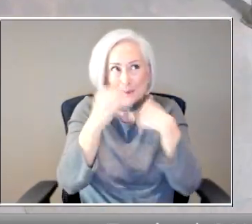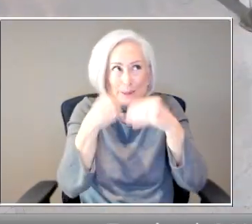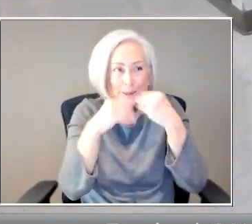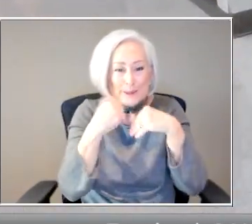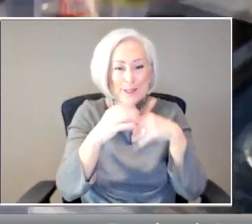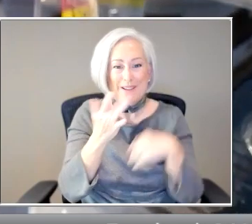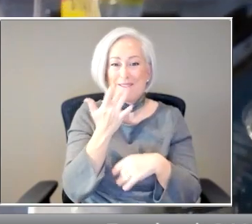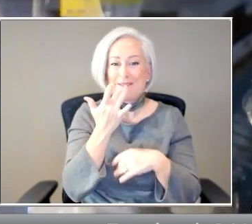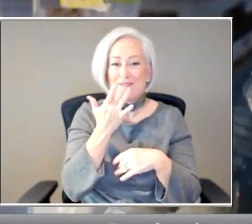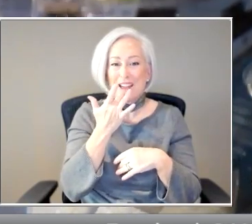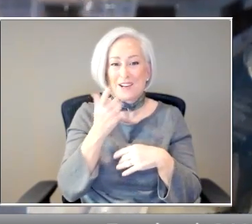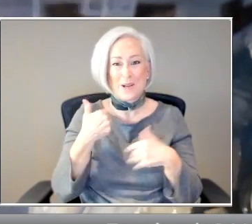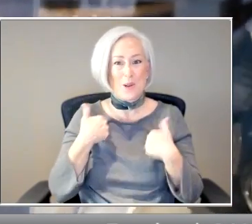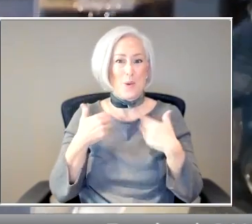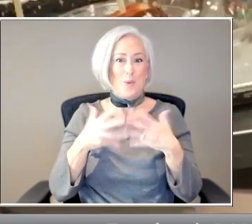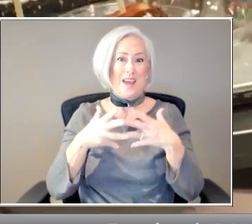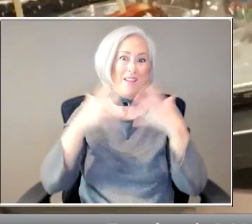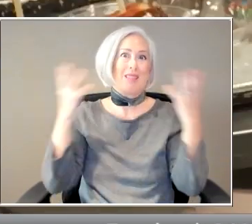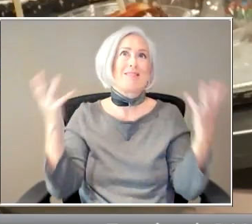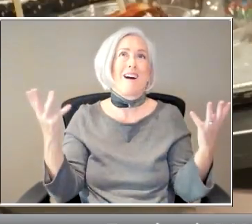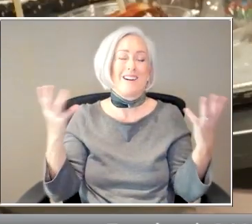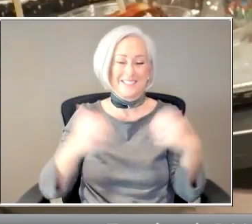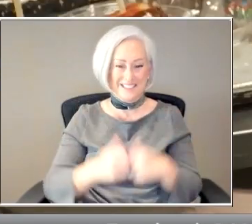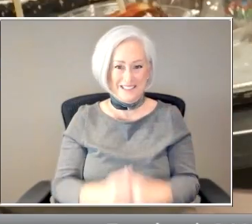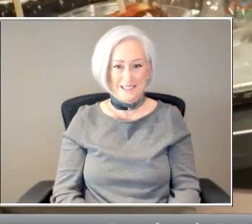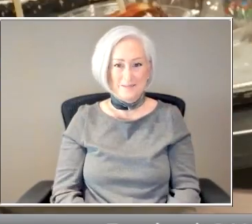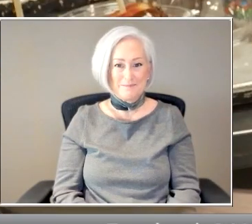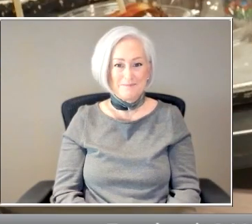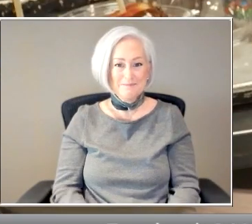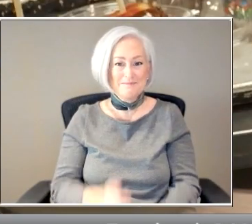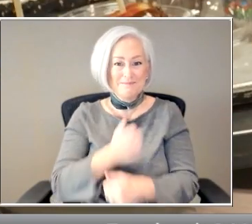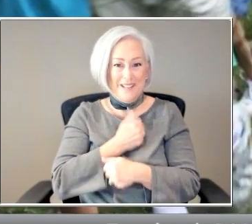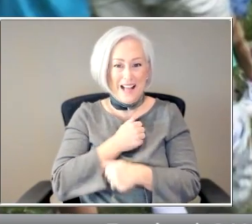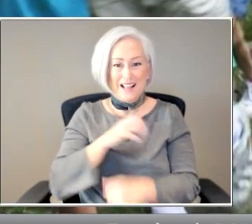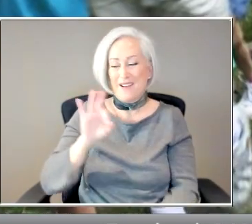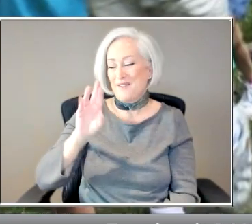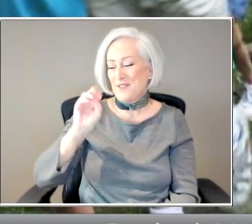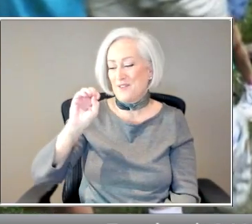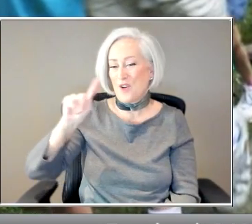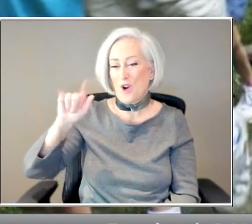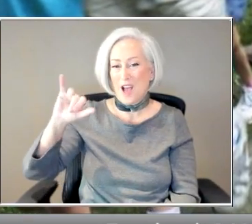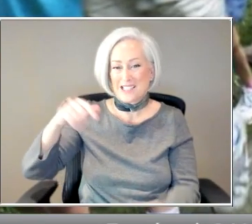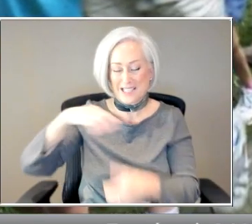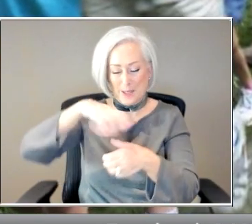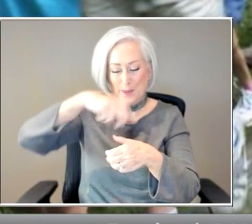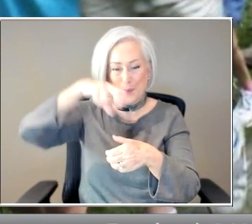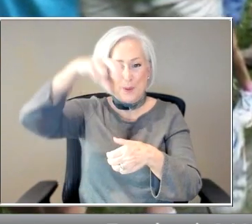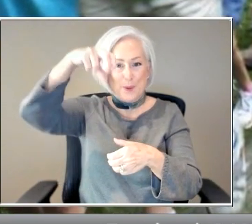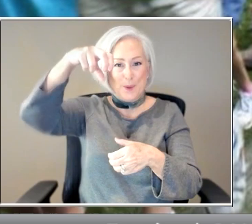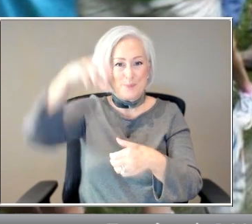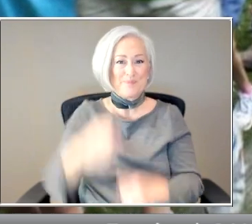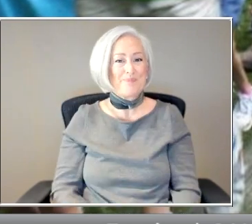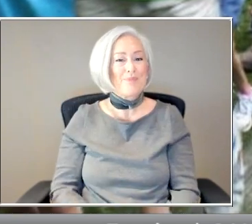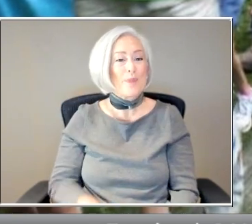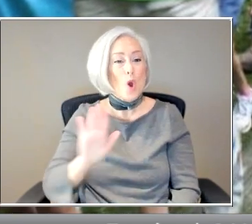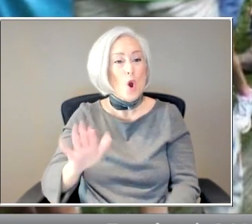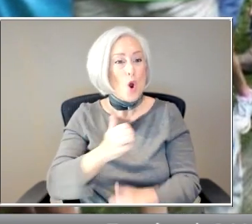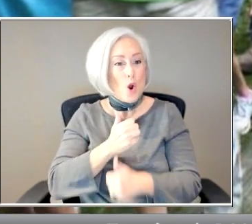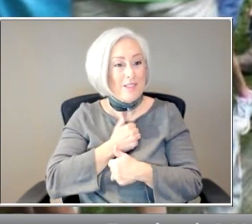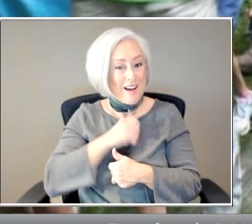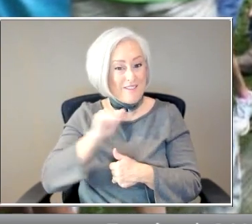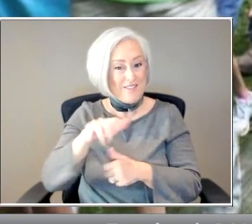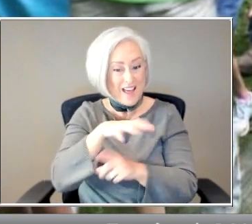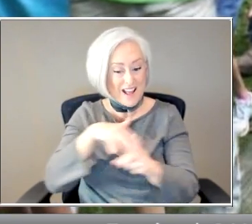got a lot. I also love frosting in general. Her love of this environment is something she picked up from her grandma.